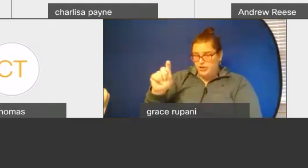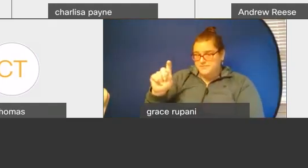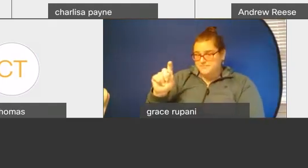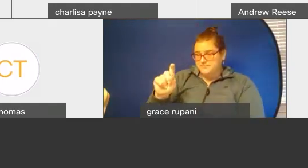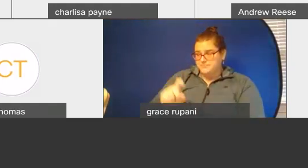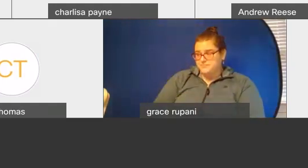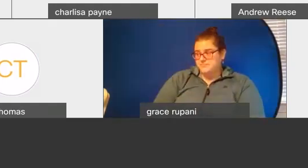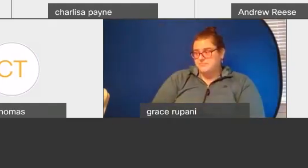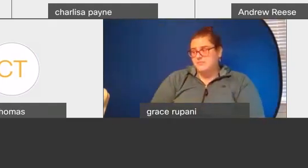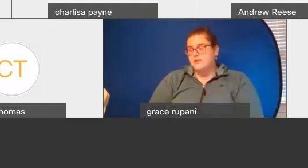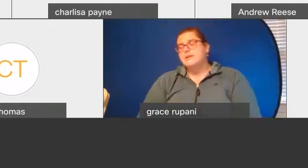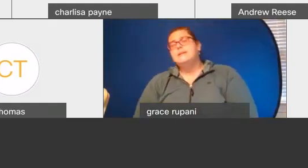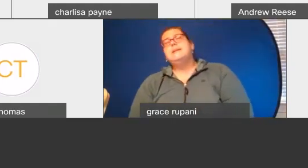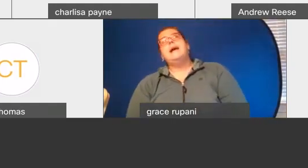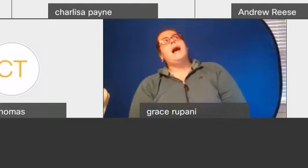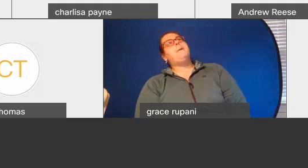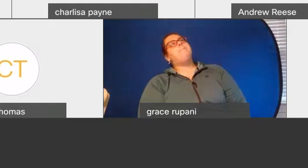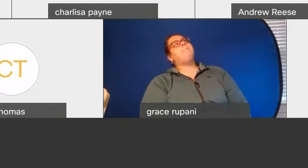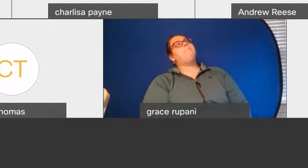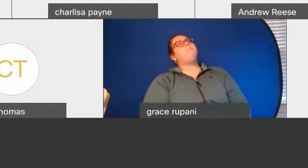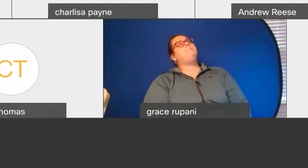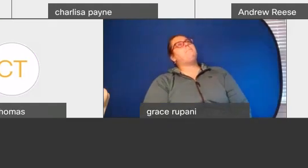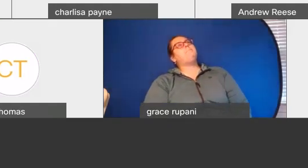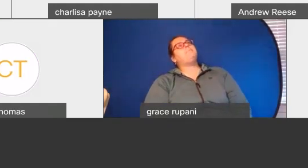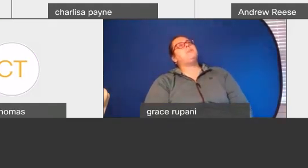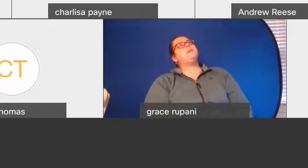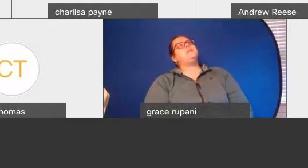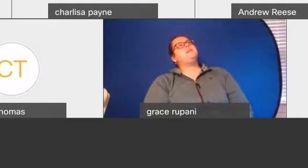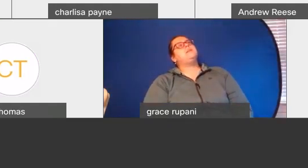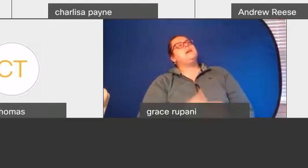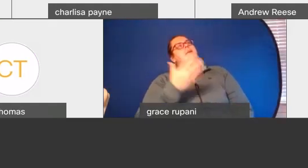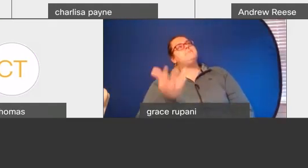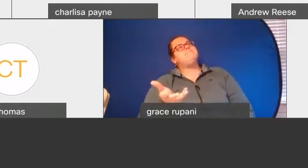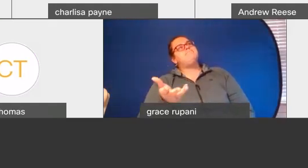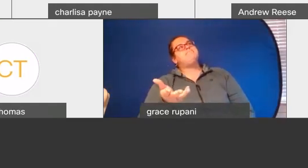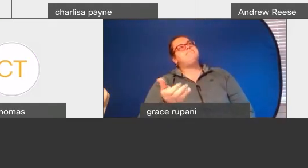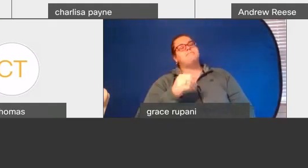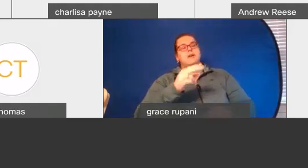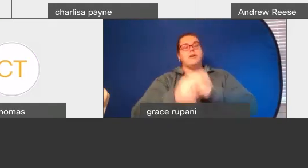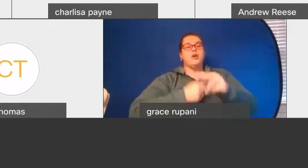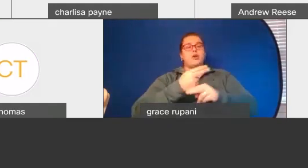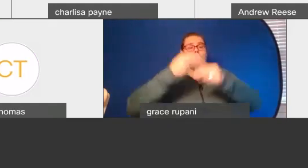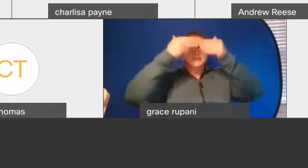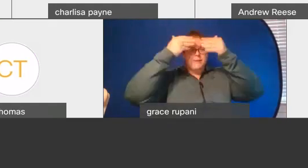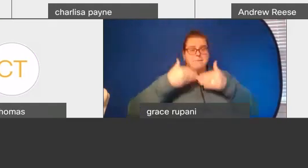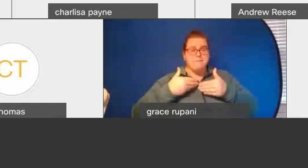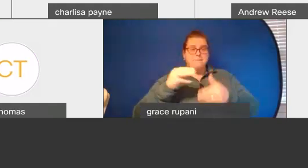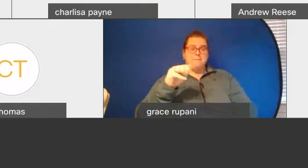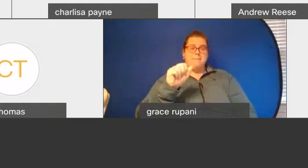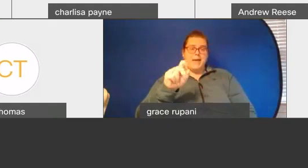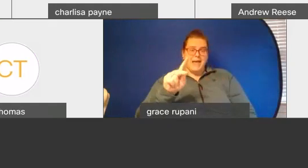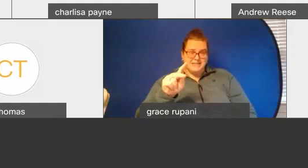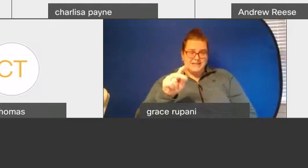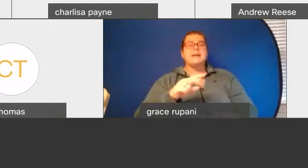Masking, I think it would be very difficult to imagine that universal masking means that you're going to wear